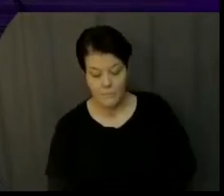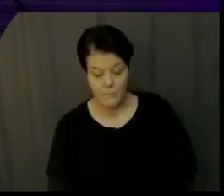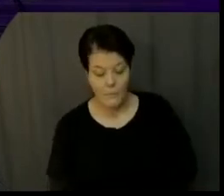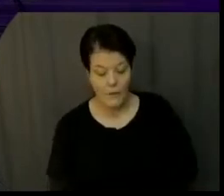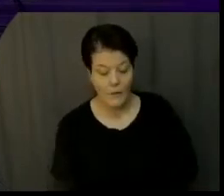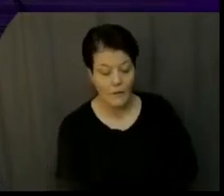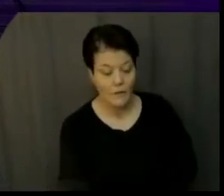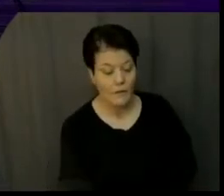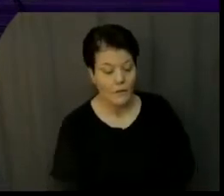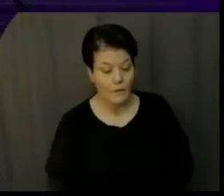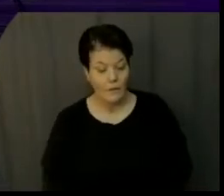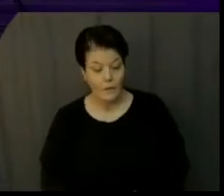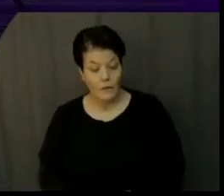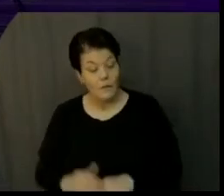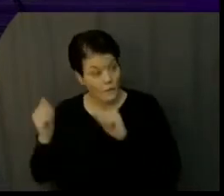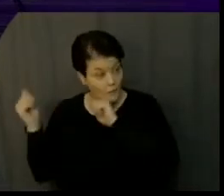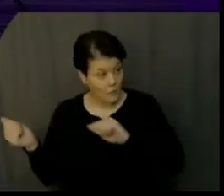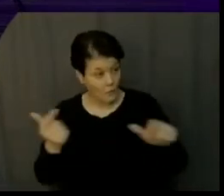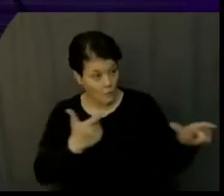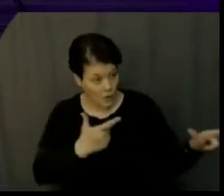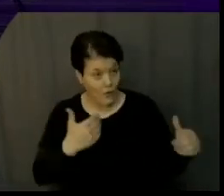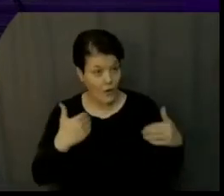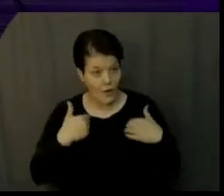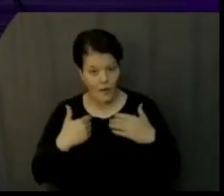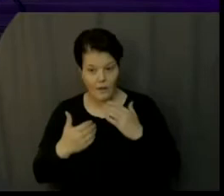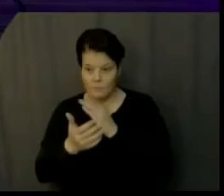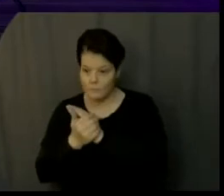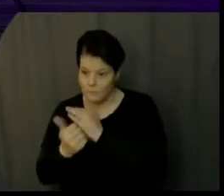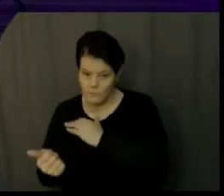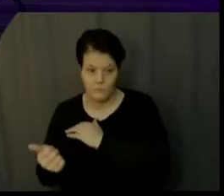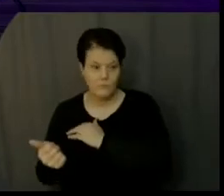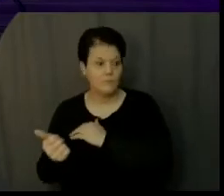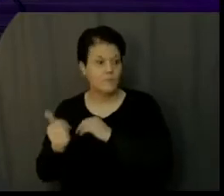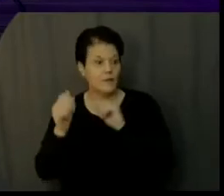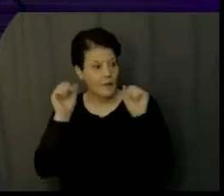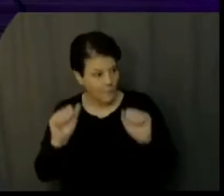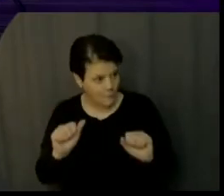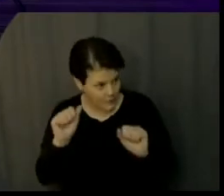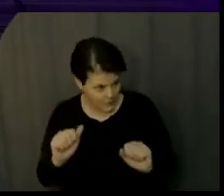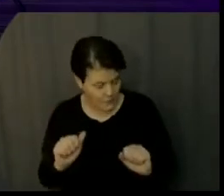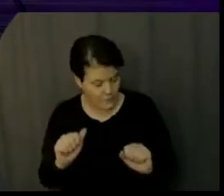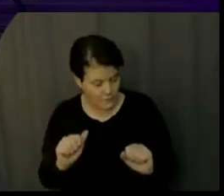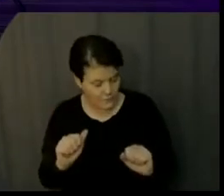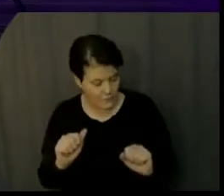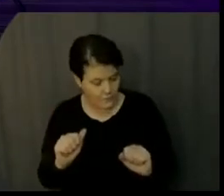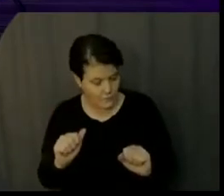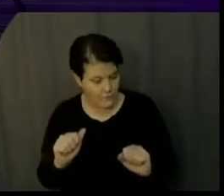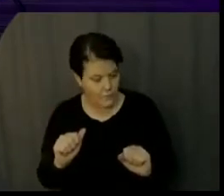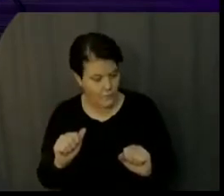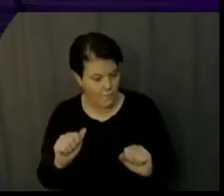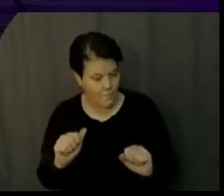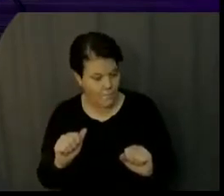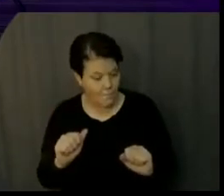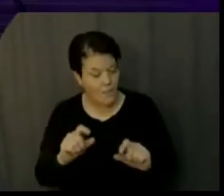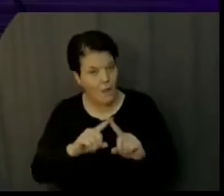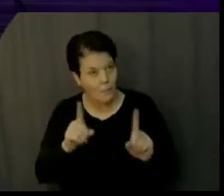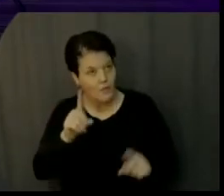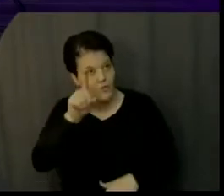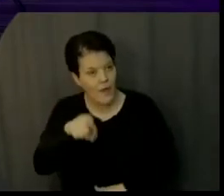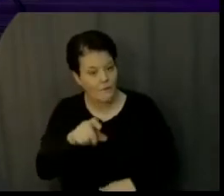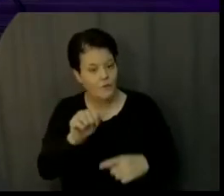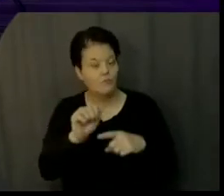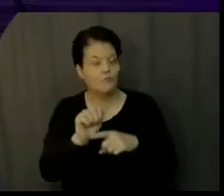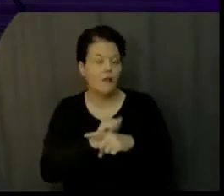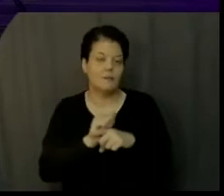to glorify God and to care for each other. And that's what they practiced it. You got to practice. You